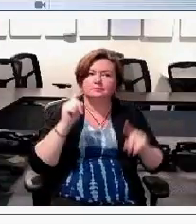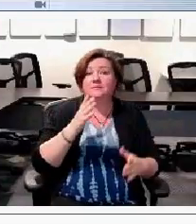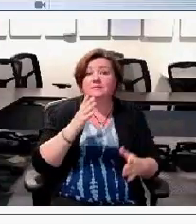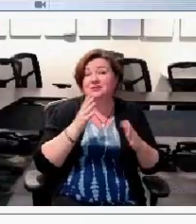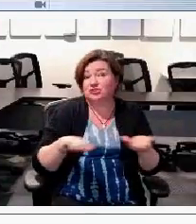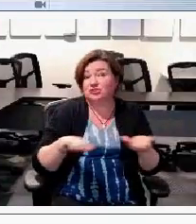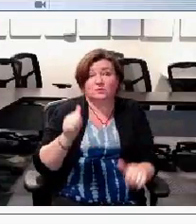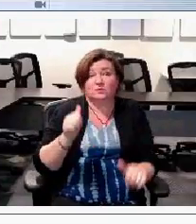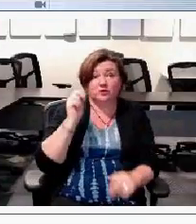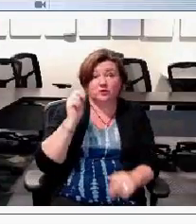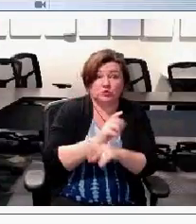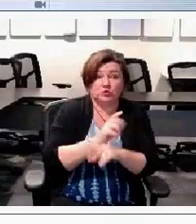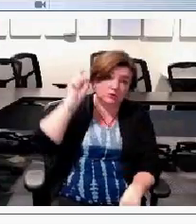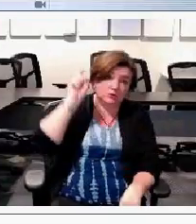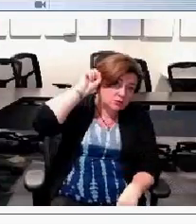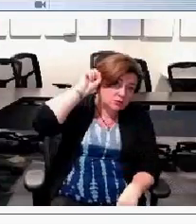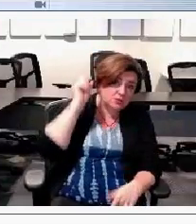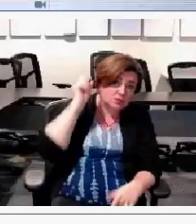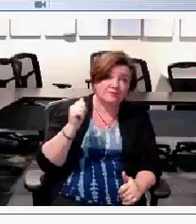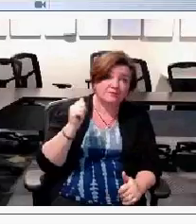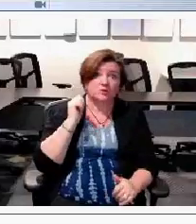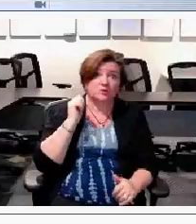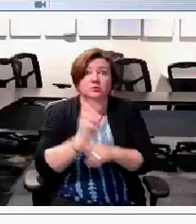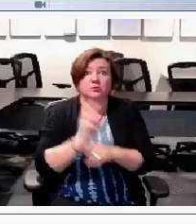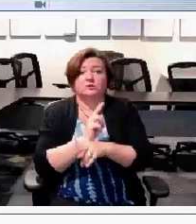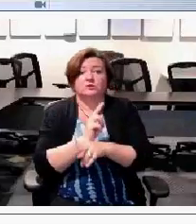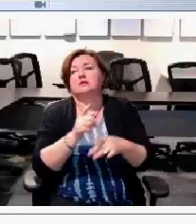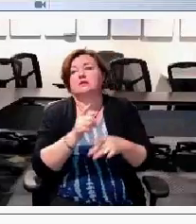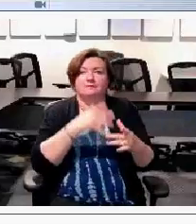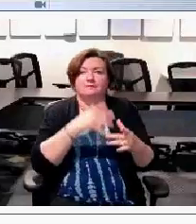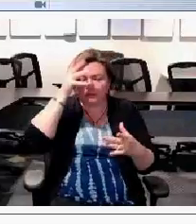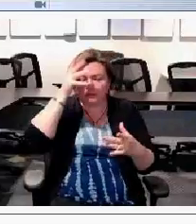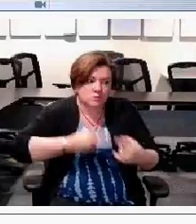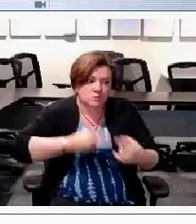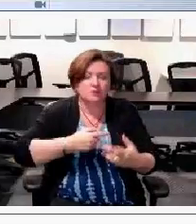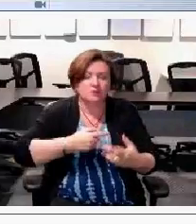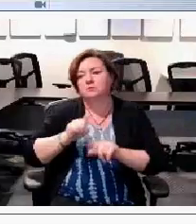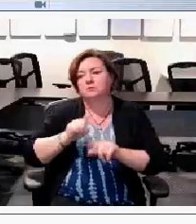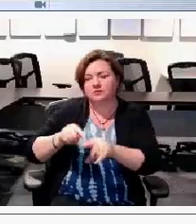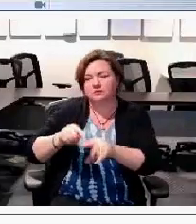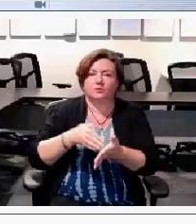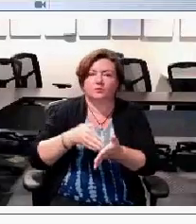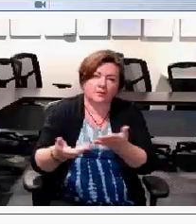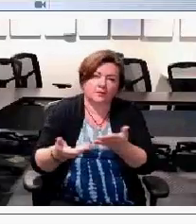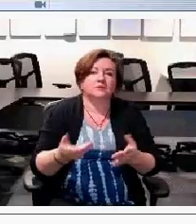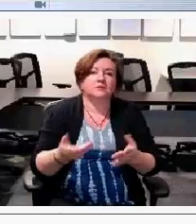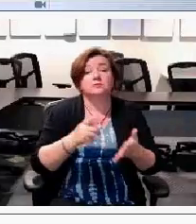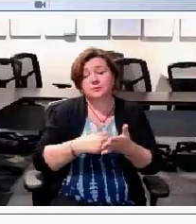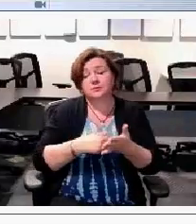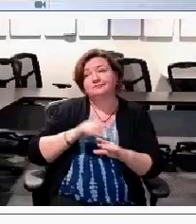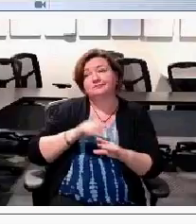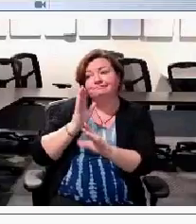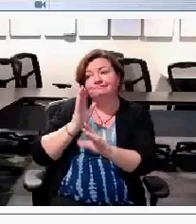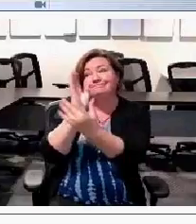the equipment and a parent really struggling with that. And of course, we invite our students to people's homes, but